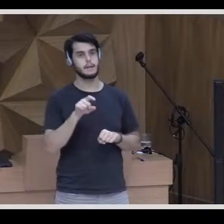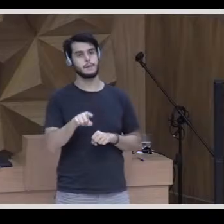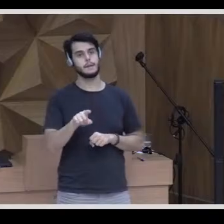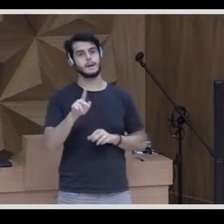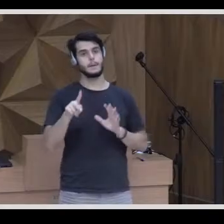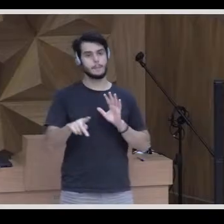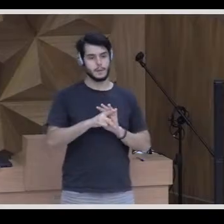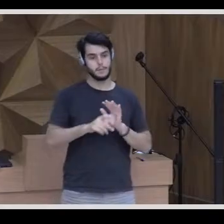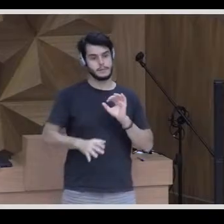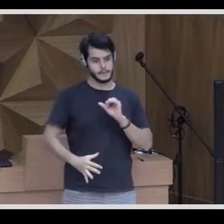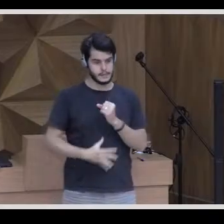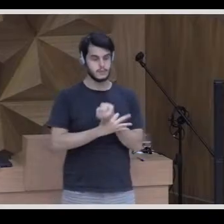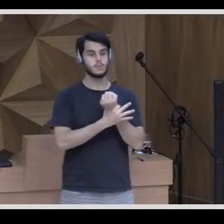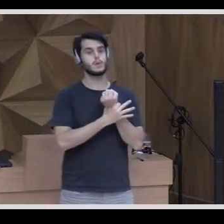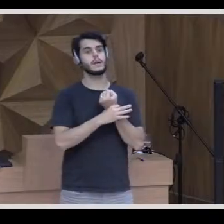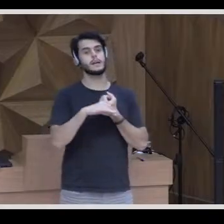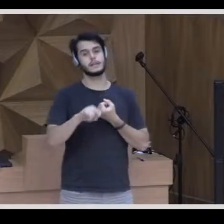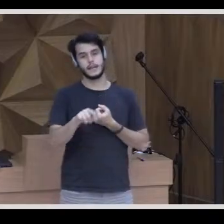major problems.